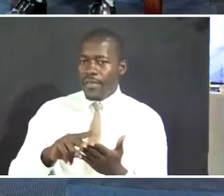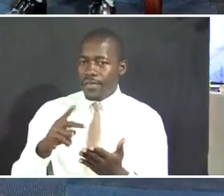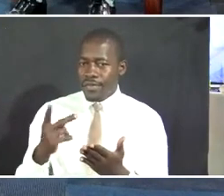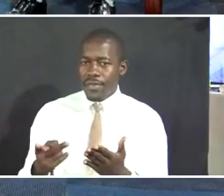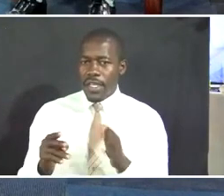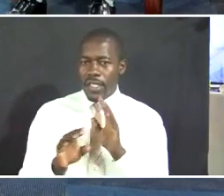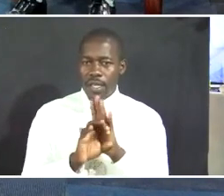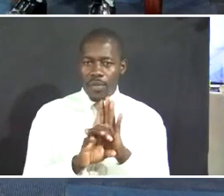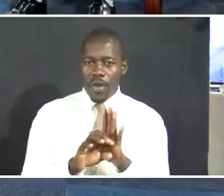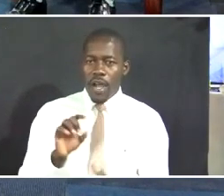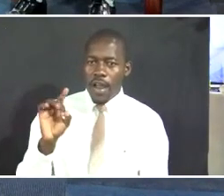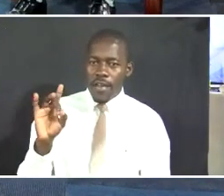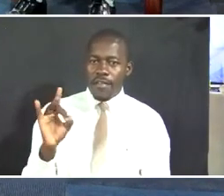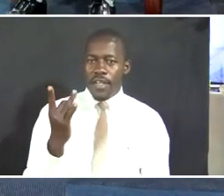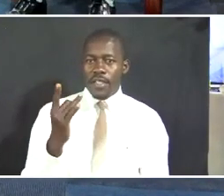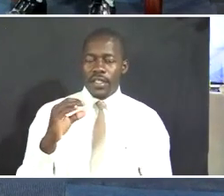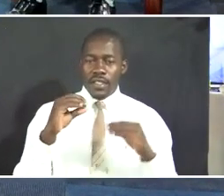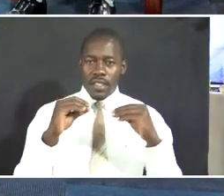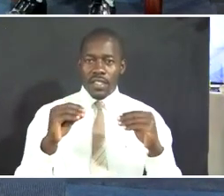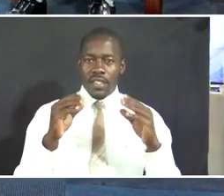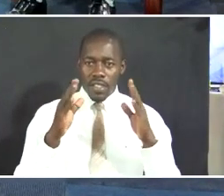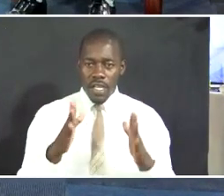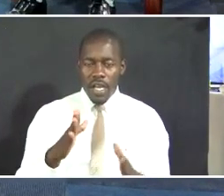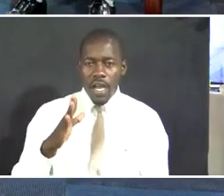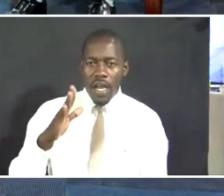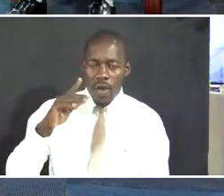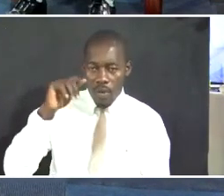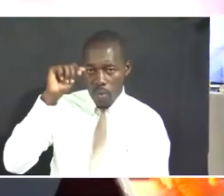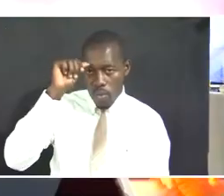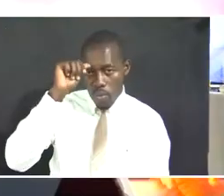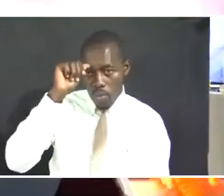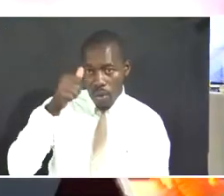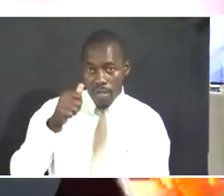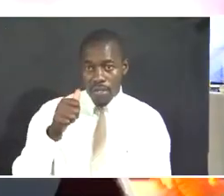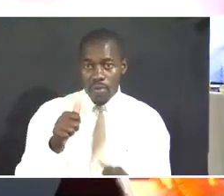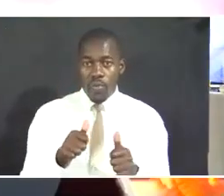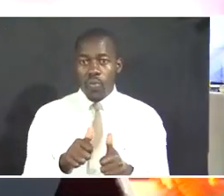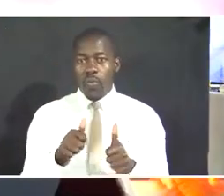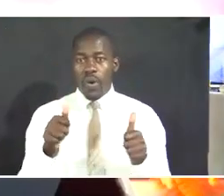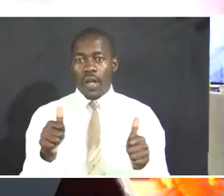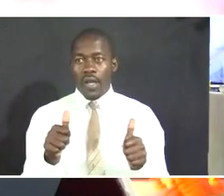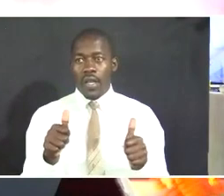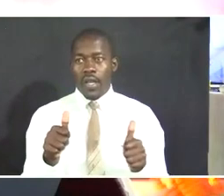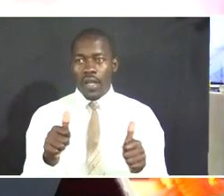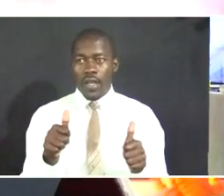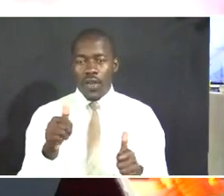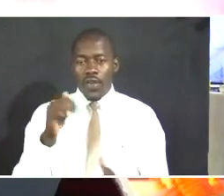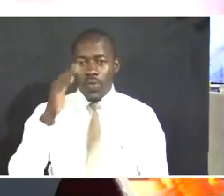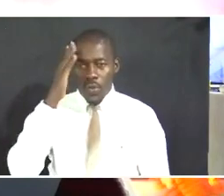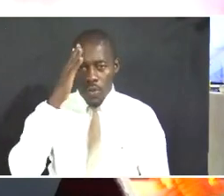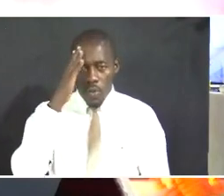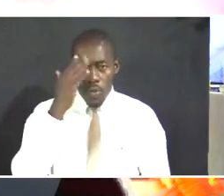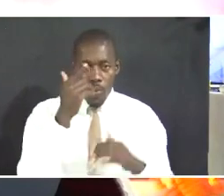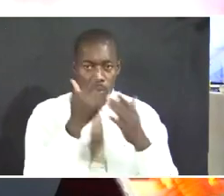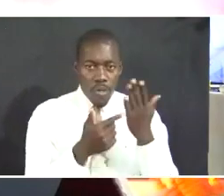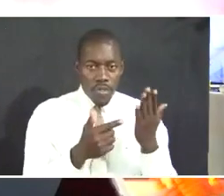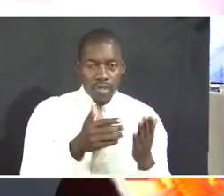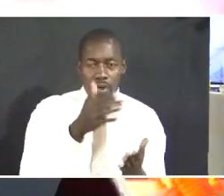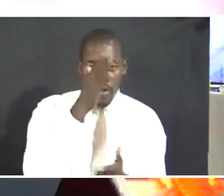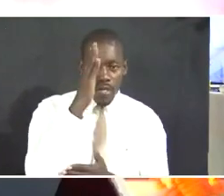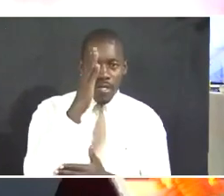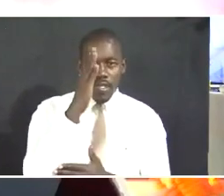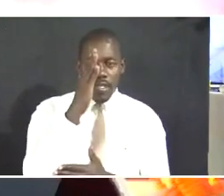enough will make a difference between what archaeologists believe in and what God talk about creation